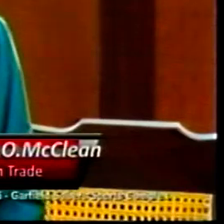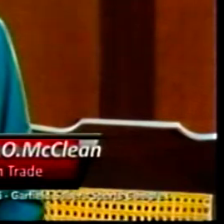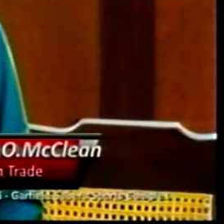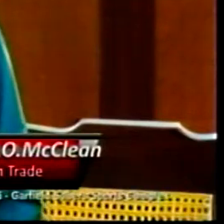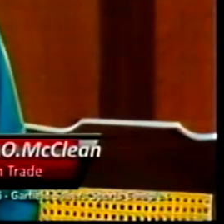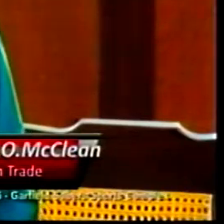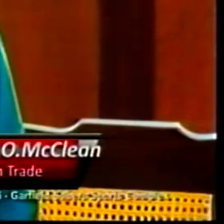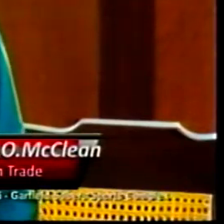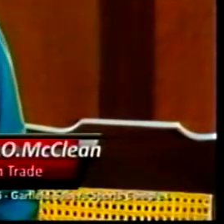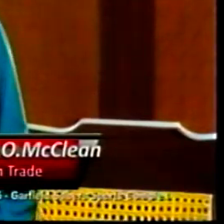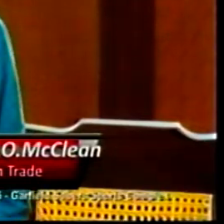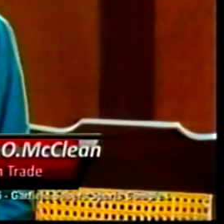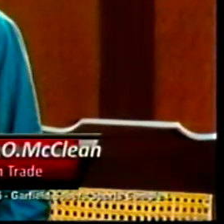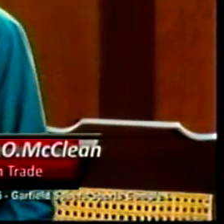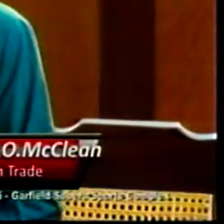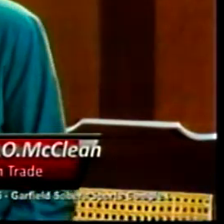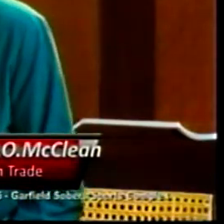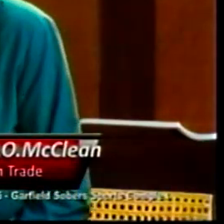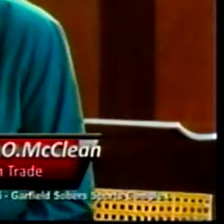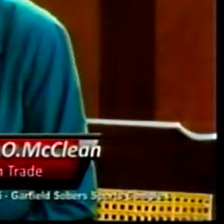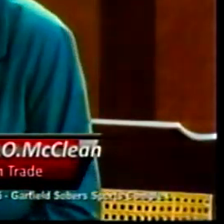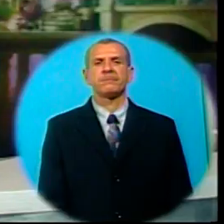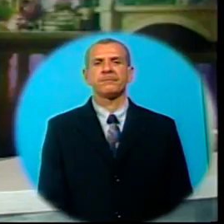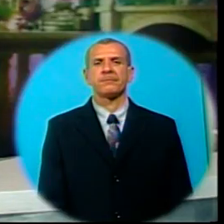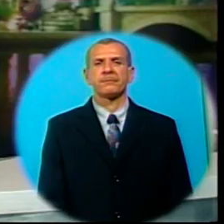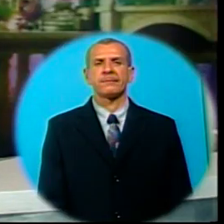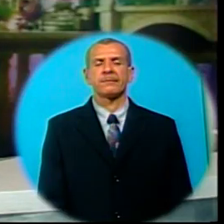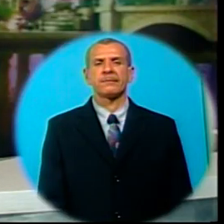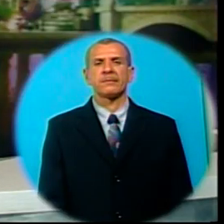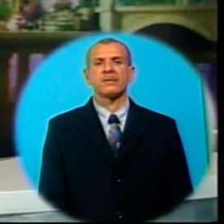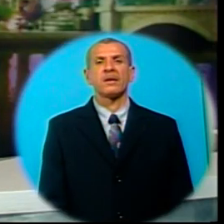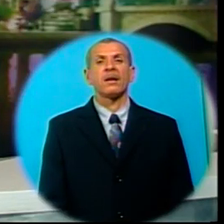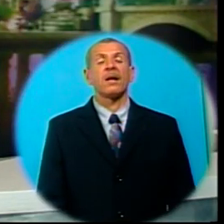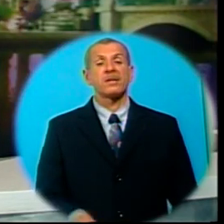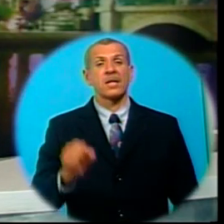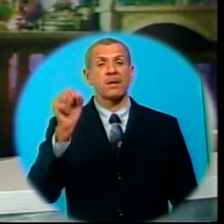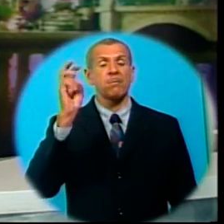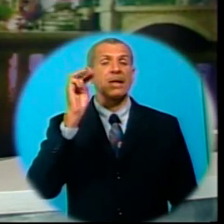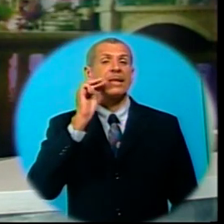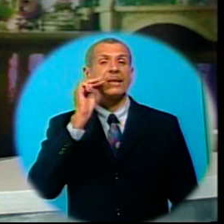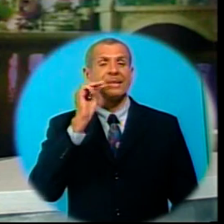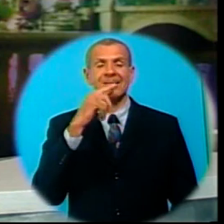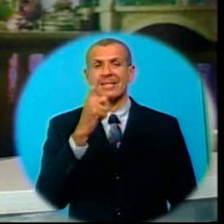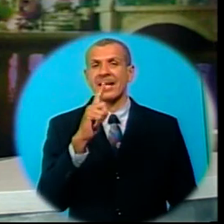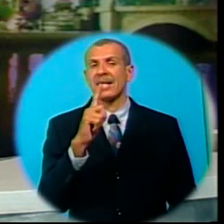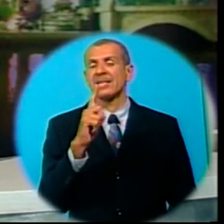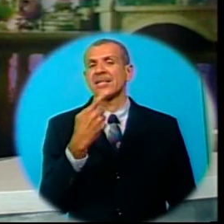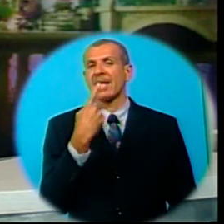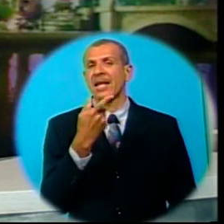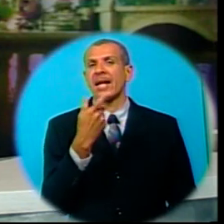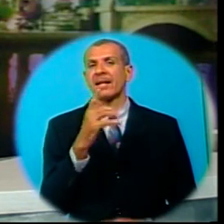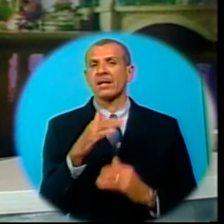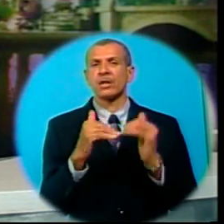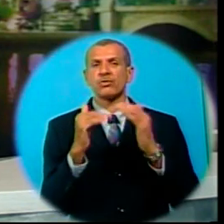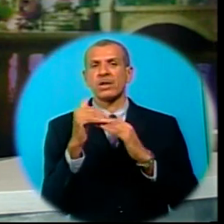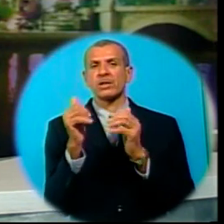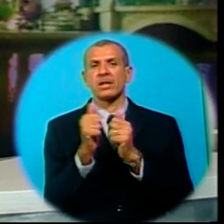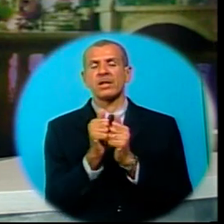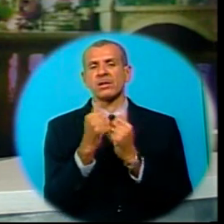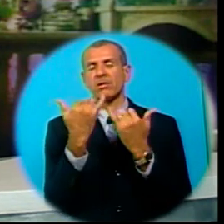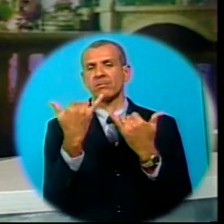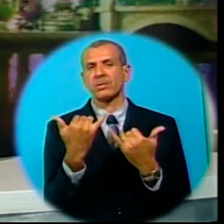traditional playgrounds and other recreational spaces. Senator McLean adds that the construction also complies with the